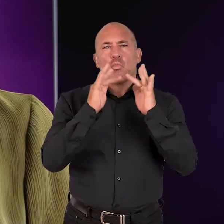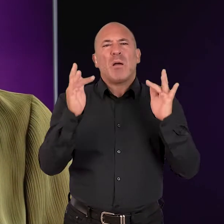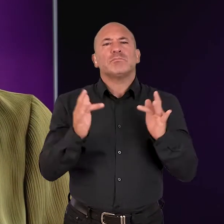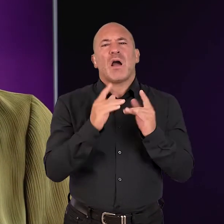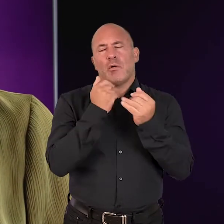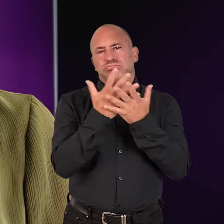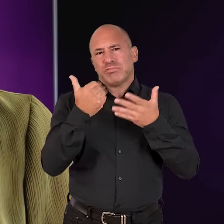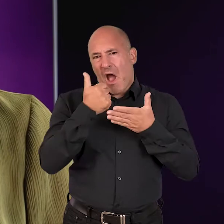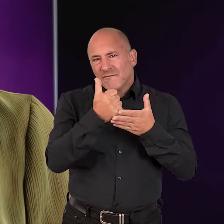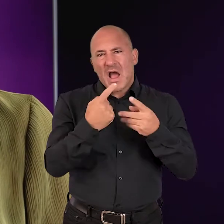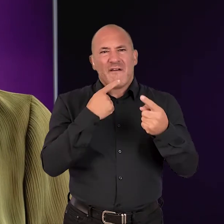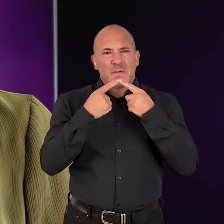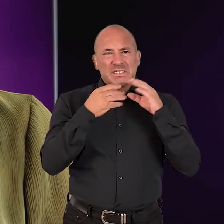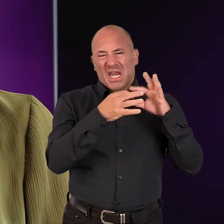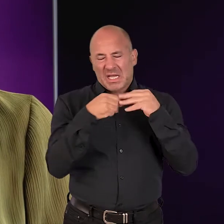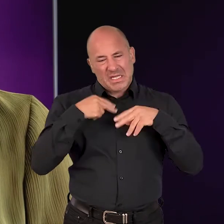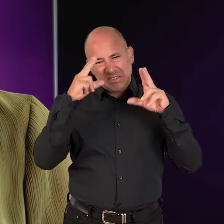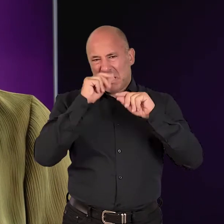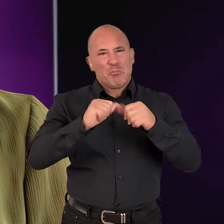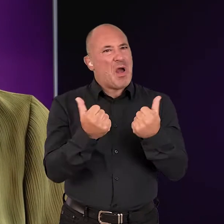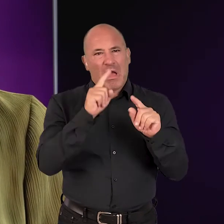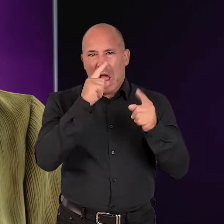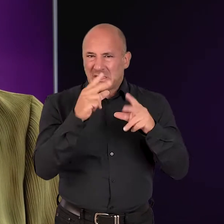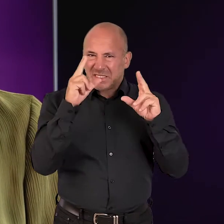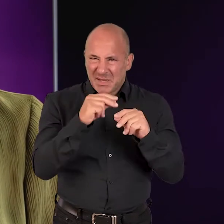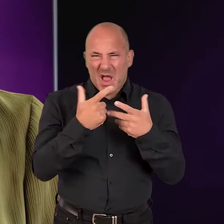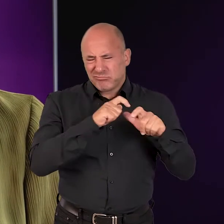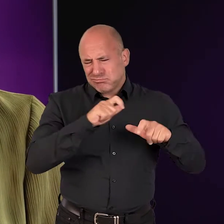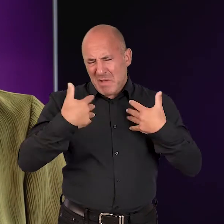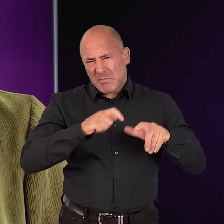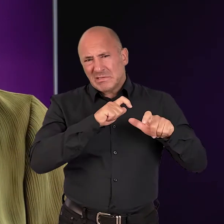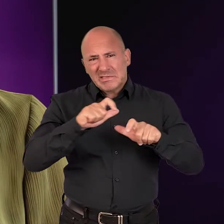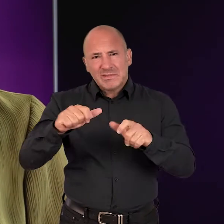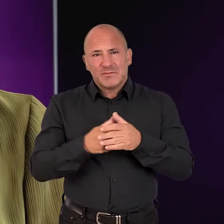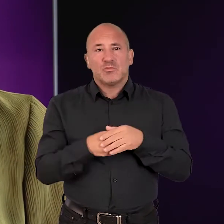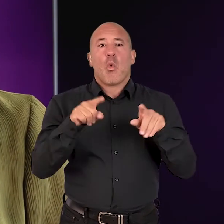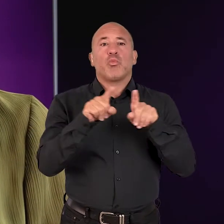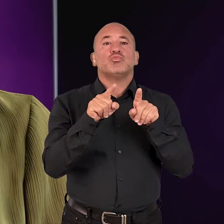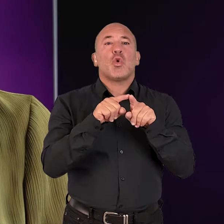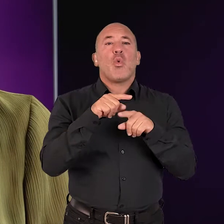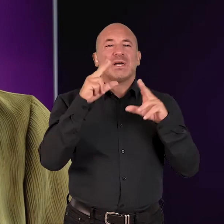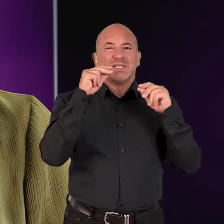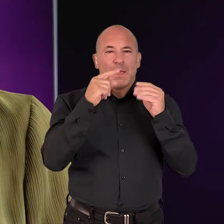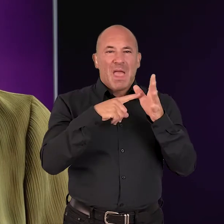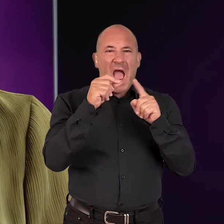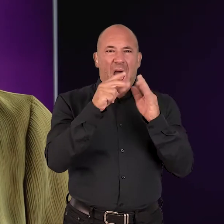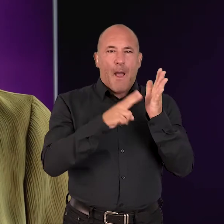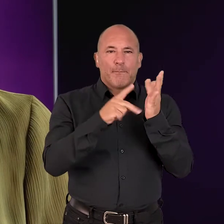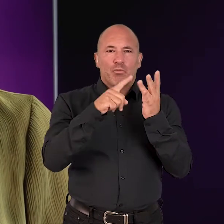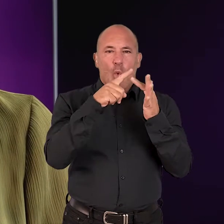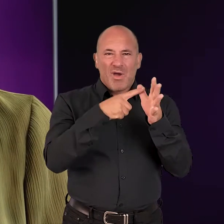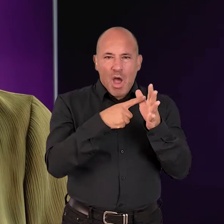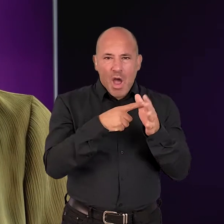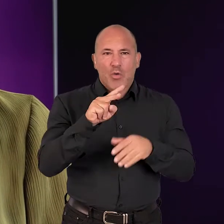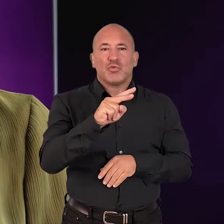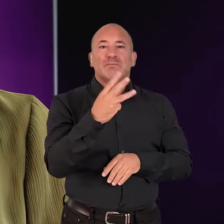There'll be lots of advice and information available on the website about sleeplessness and persistent pain, and we'll also be talking about conditions such as